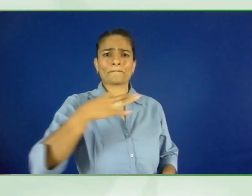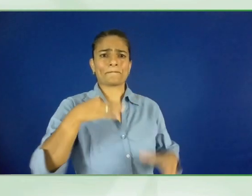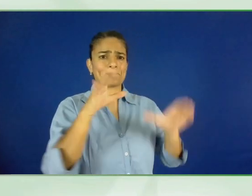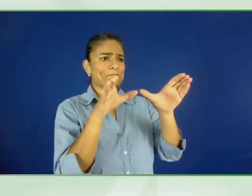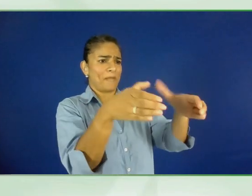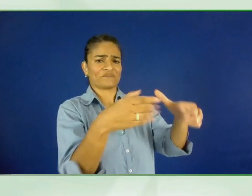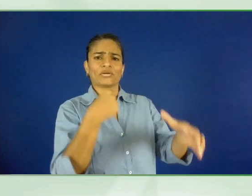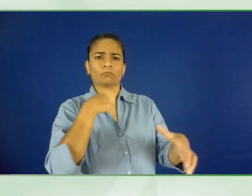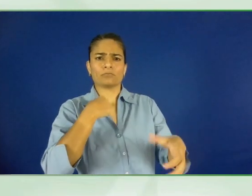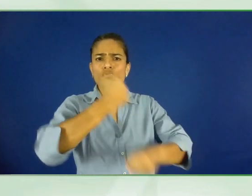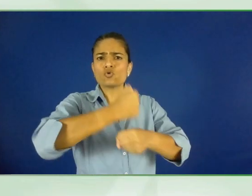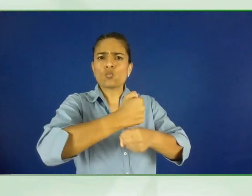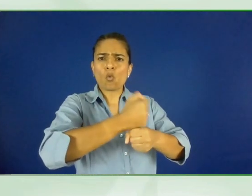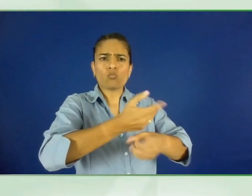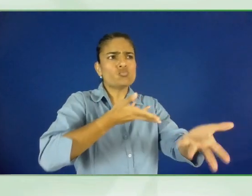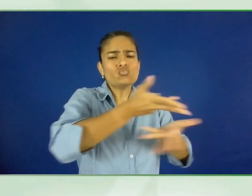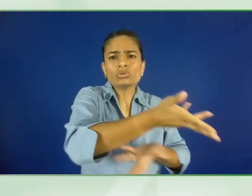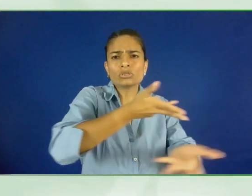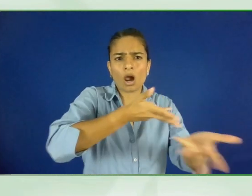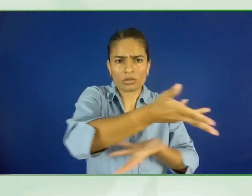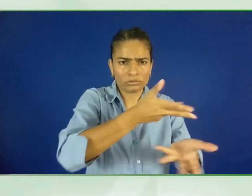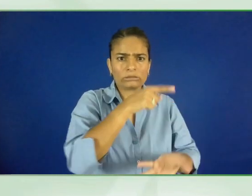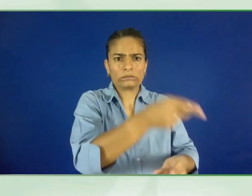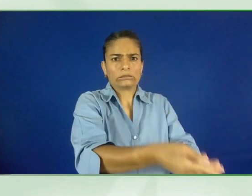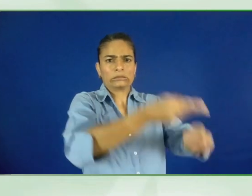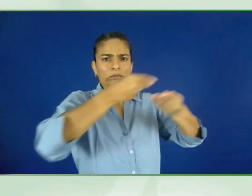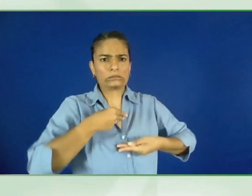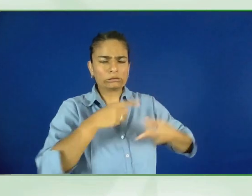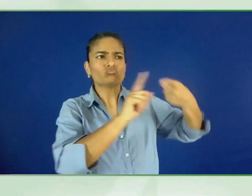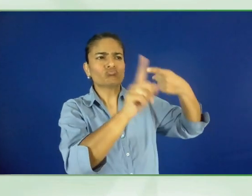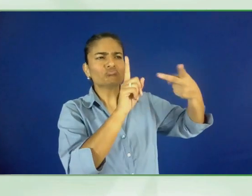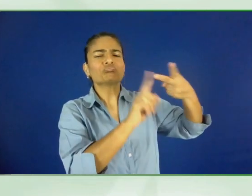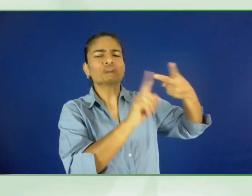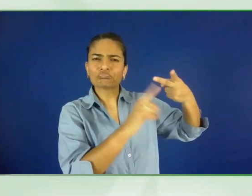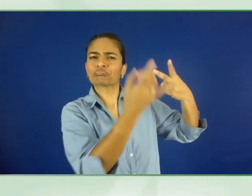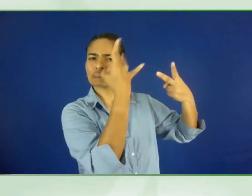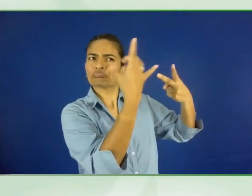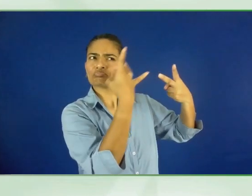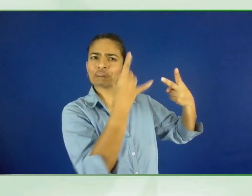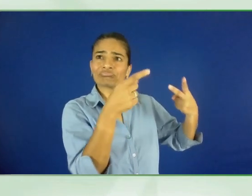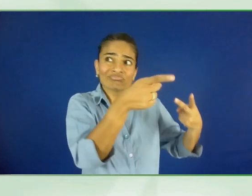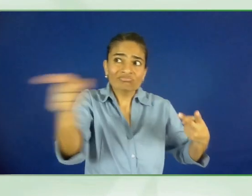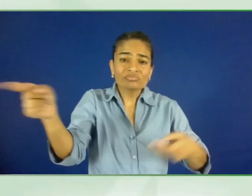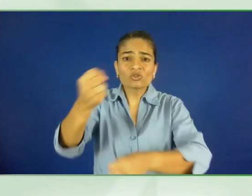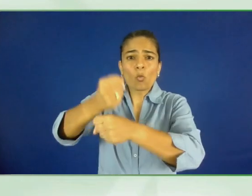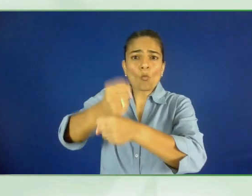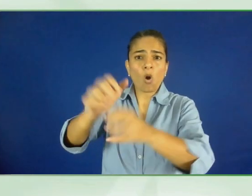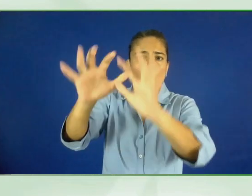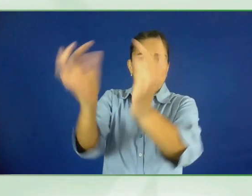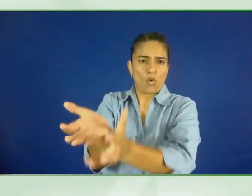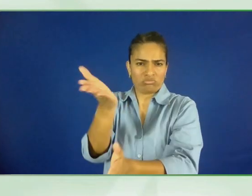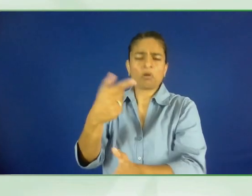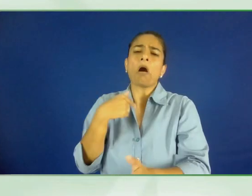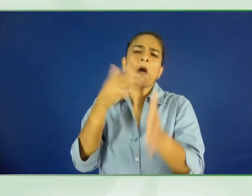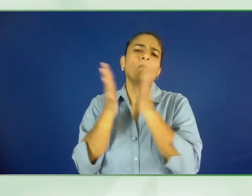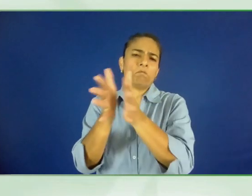insights into the labor market. And I'm going to talk about some important changes that need to happen in